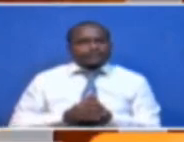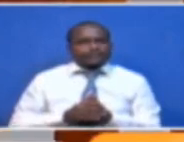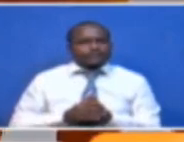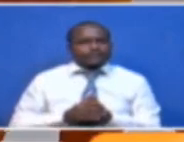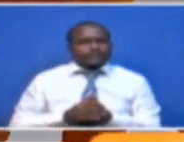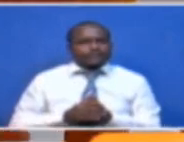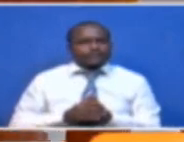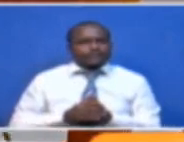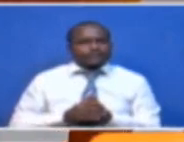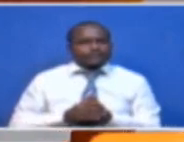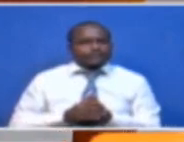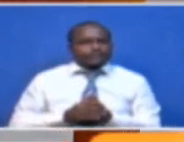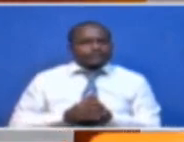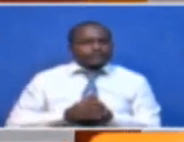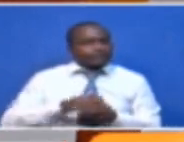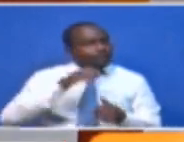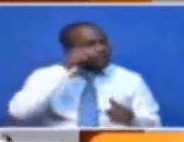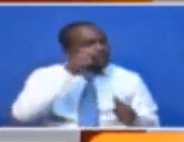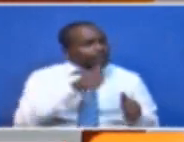Remember,